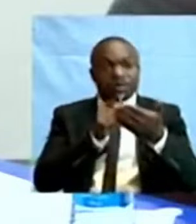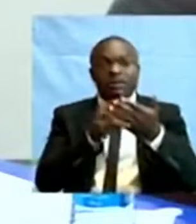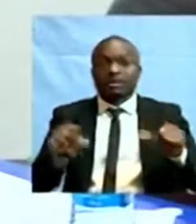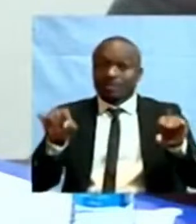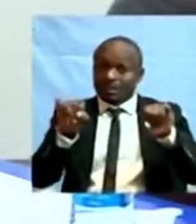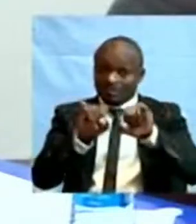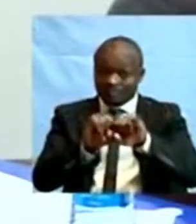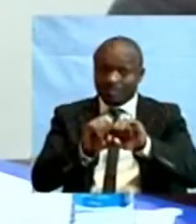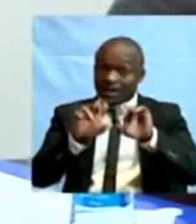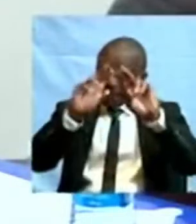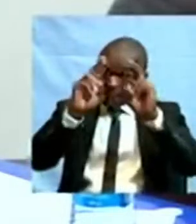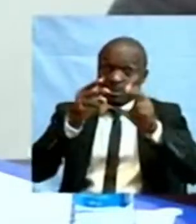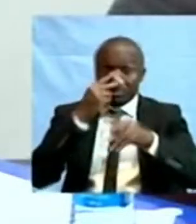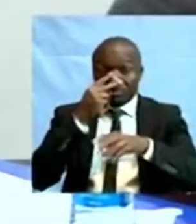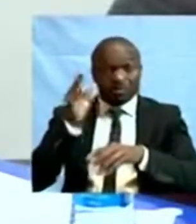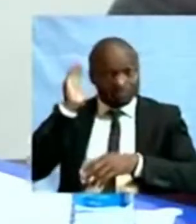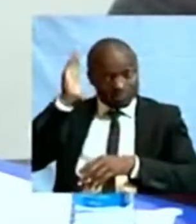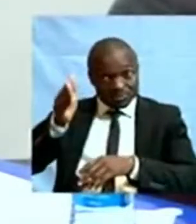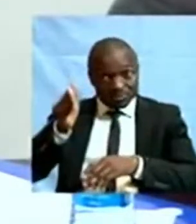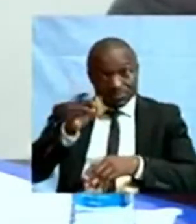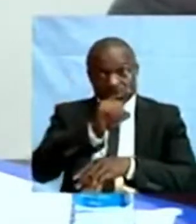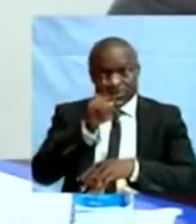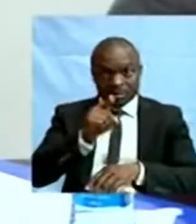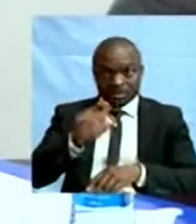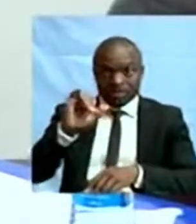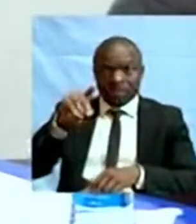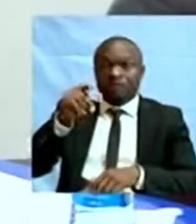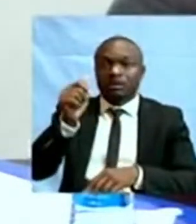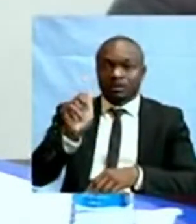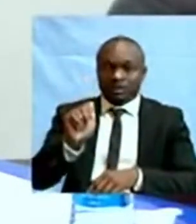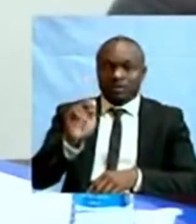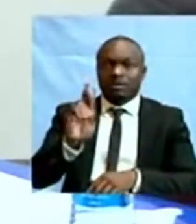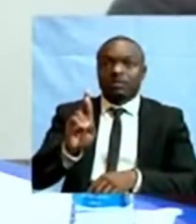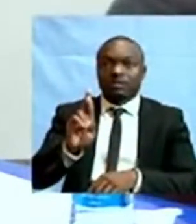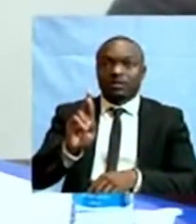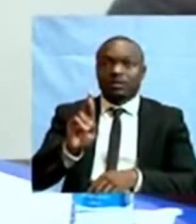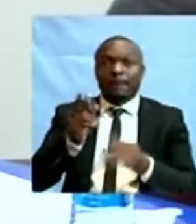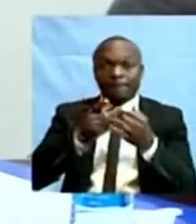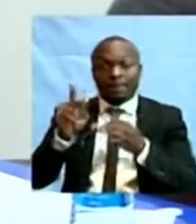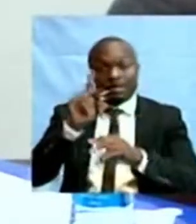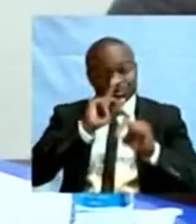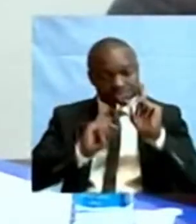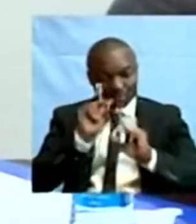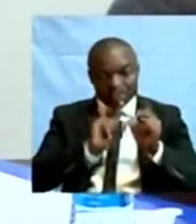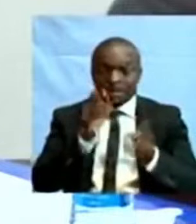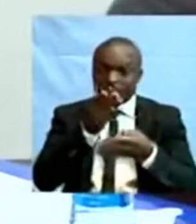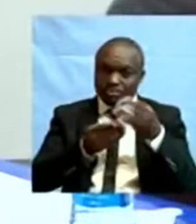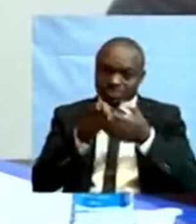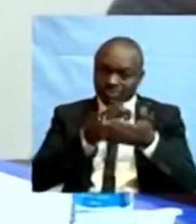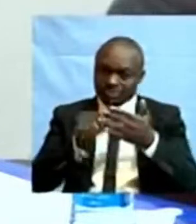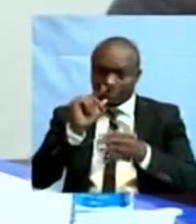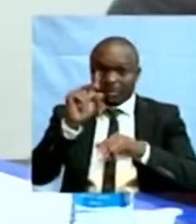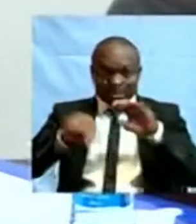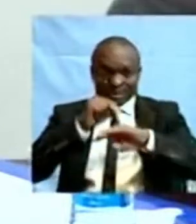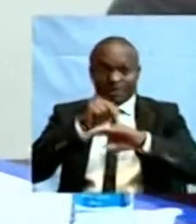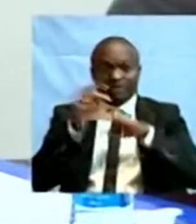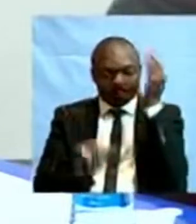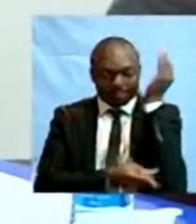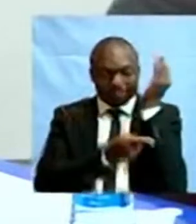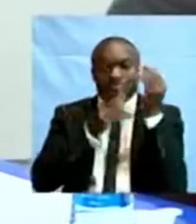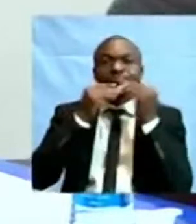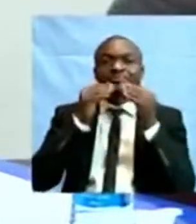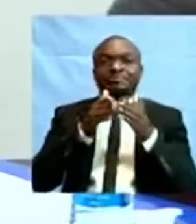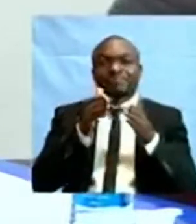topic. We look forward as ZIPA to always be part of this discussion and contribute our bit towards national development. Thank you so